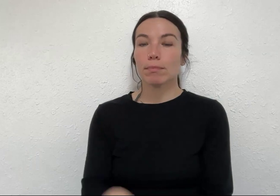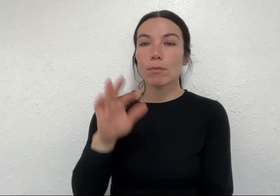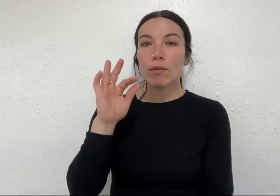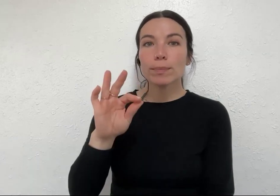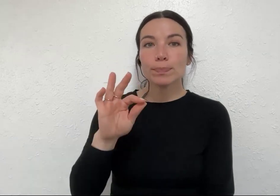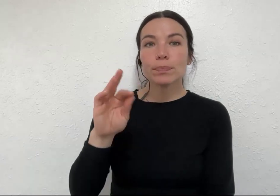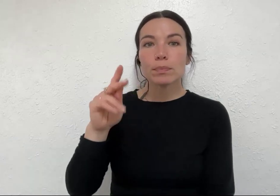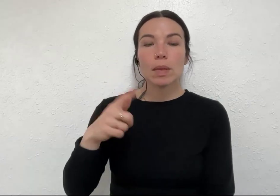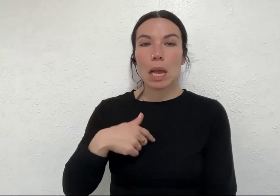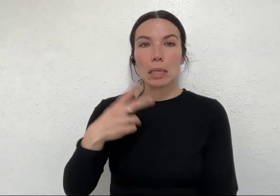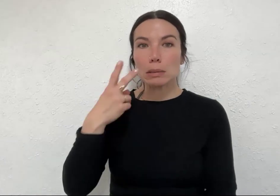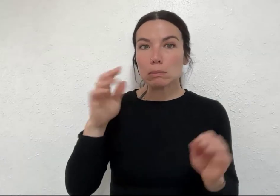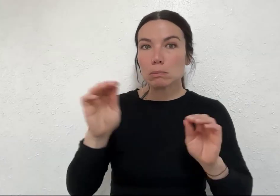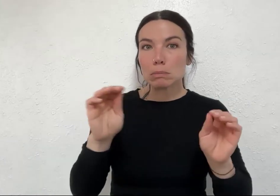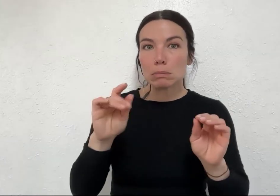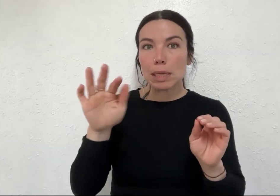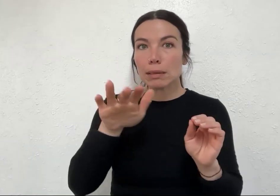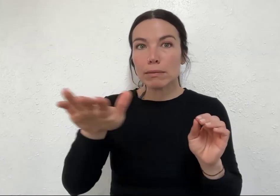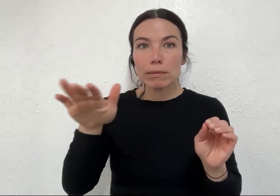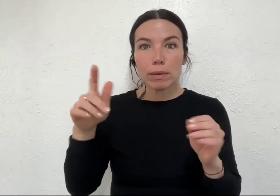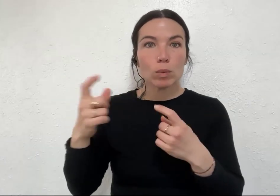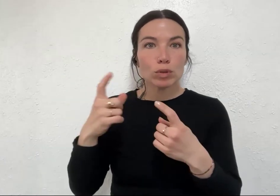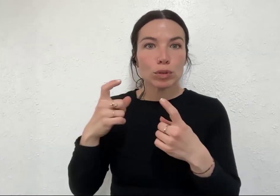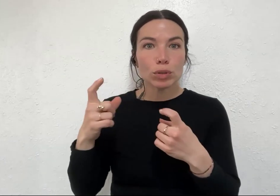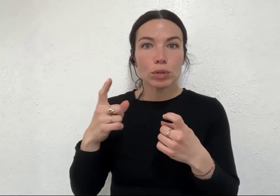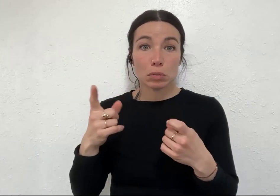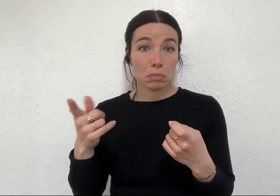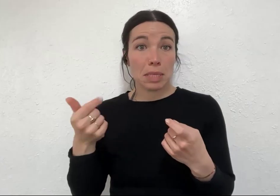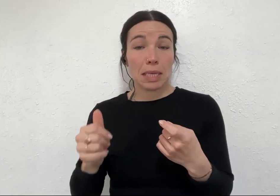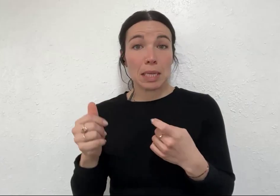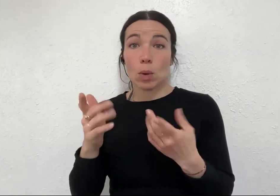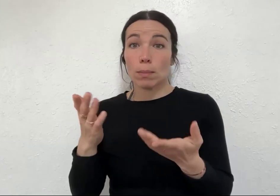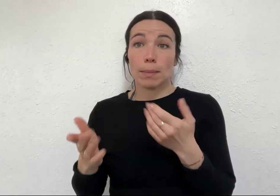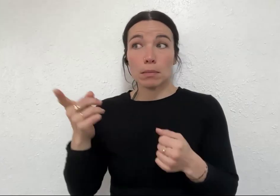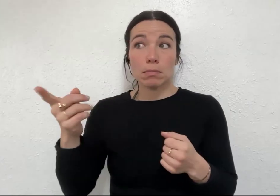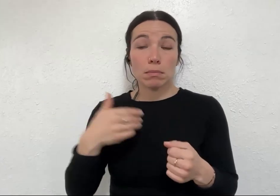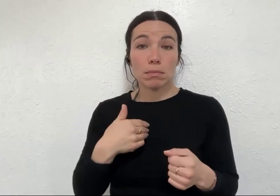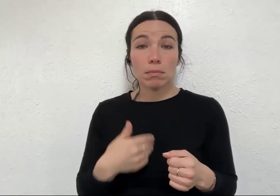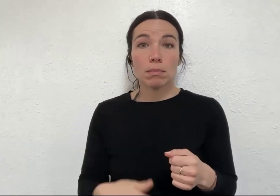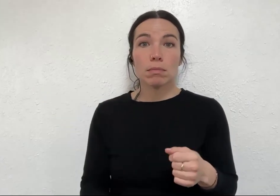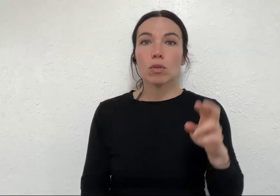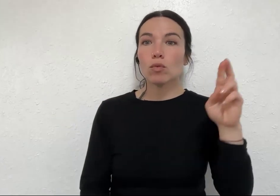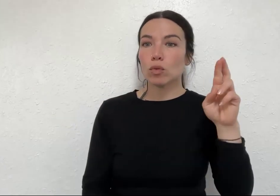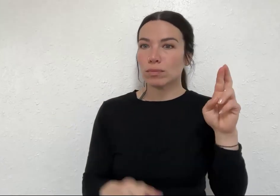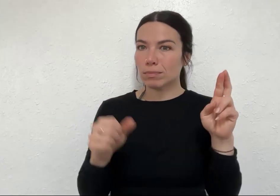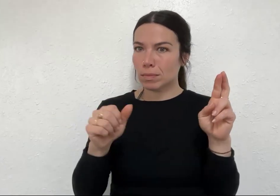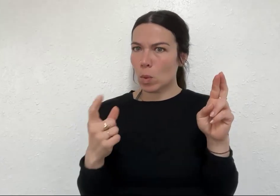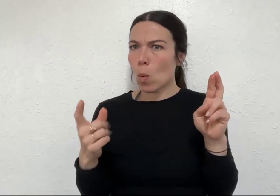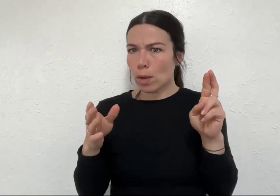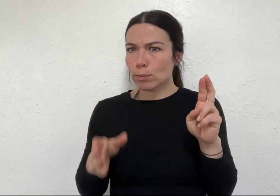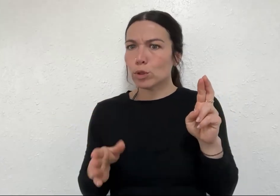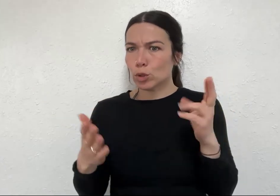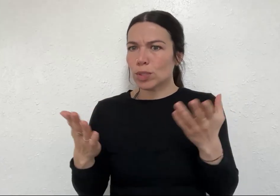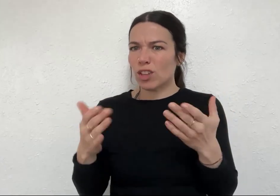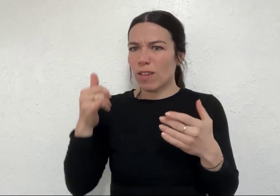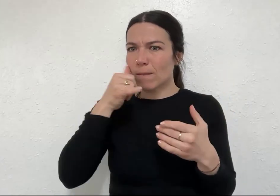Okay, I can't see if there's anybody who wants to ask us any. Oh, maybe. It looks like we have one person who's on the